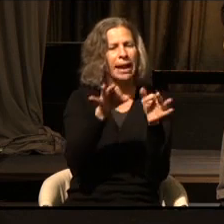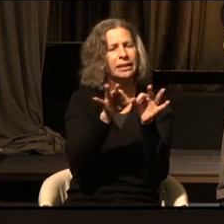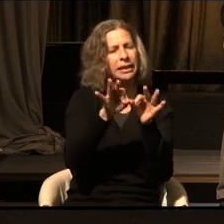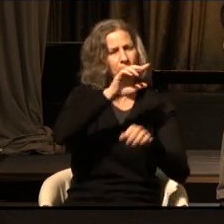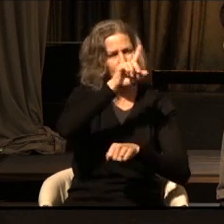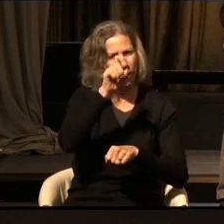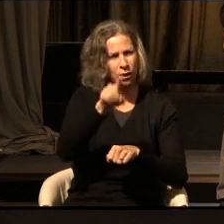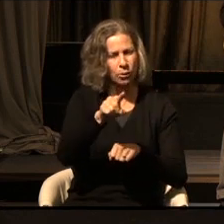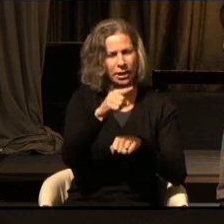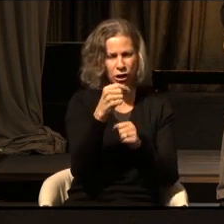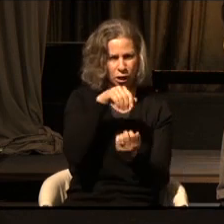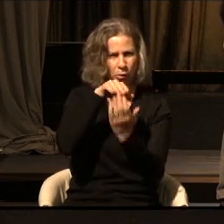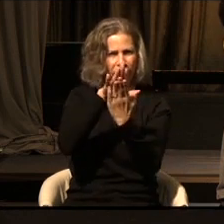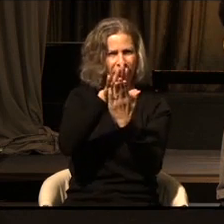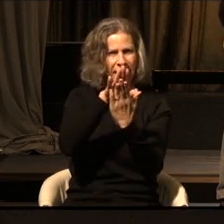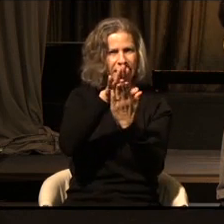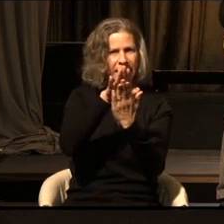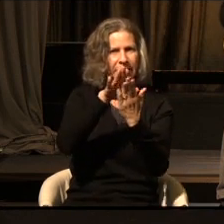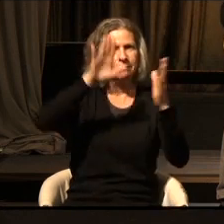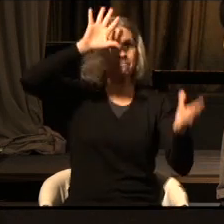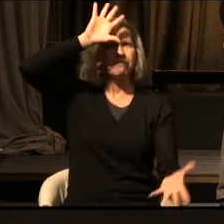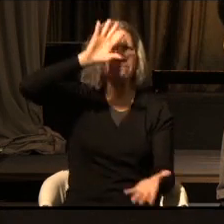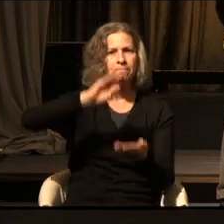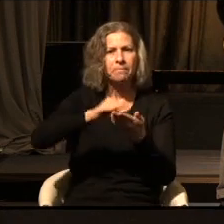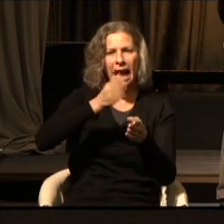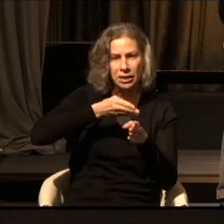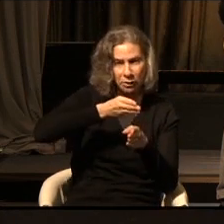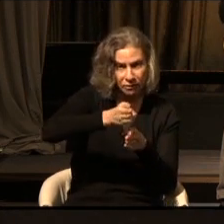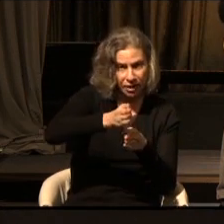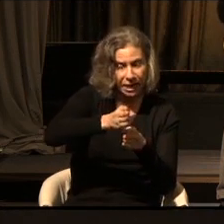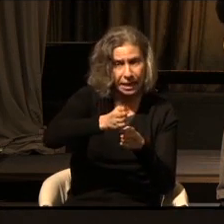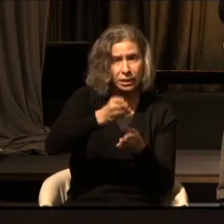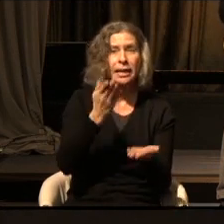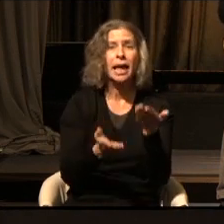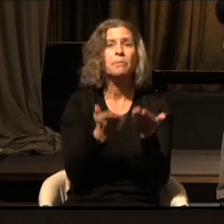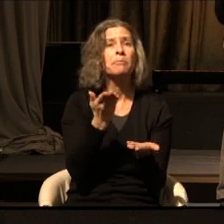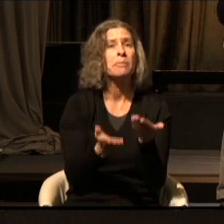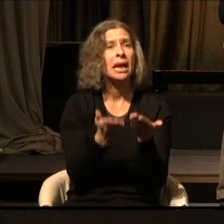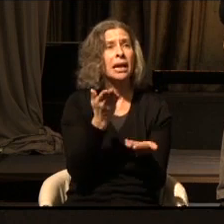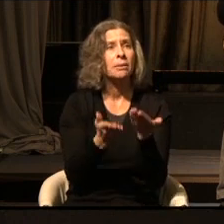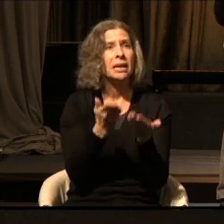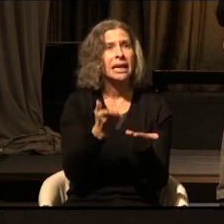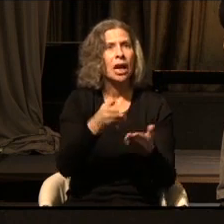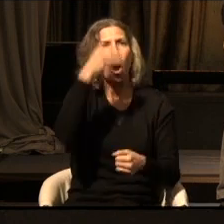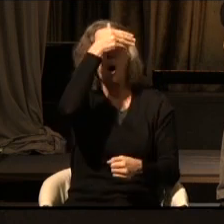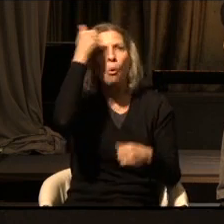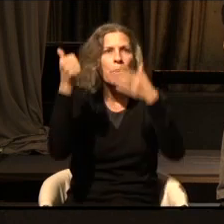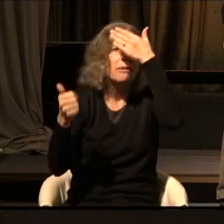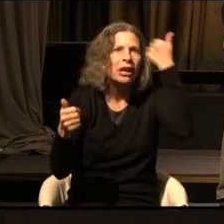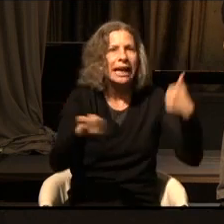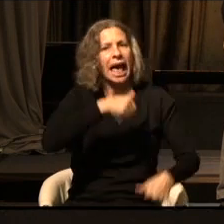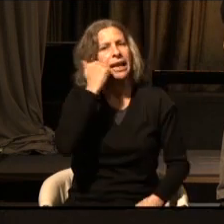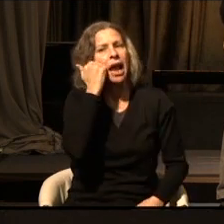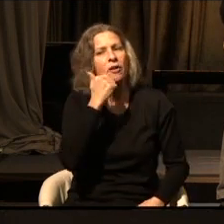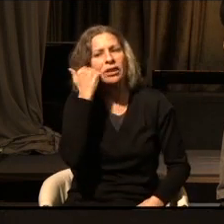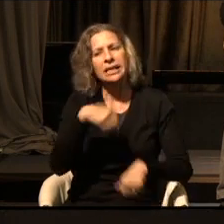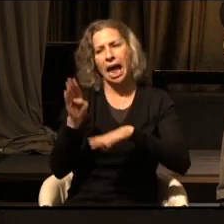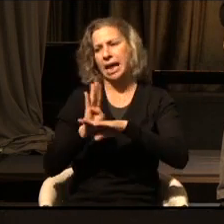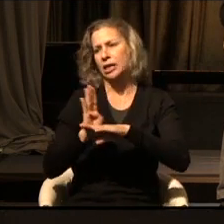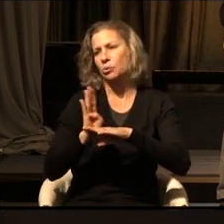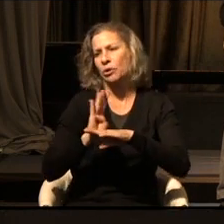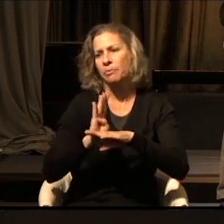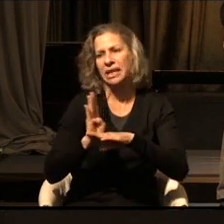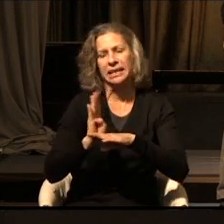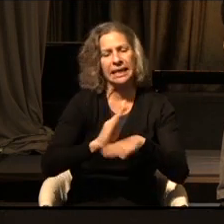that we're facing as a field, that perhaps we get lost in our busy daily lives. Each